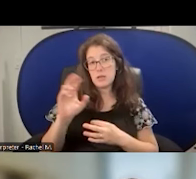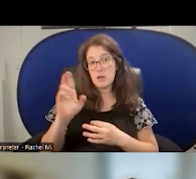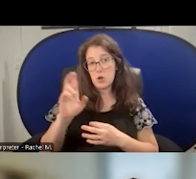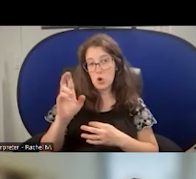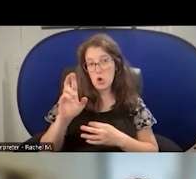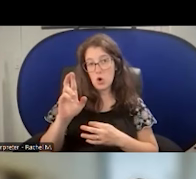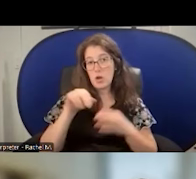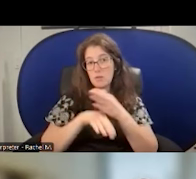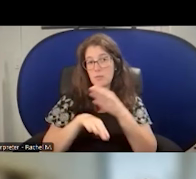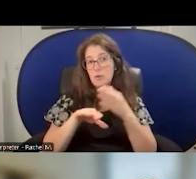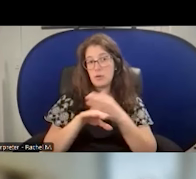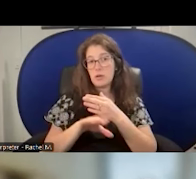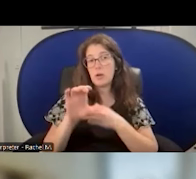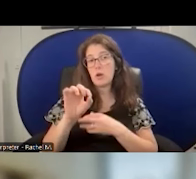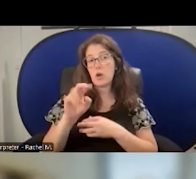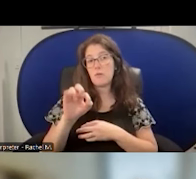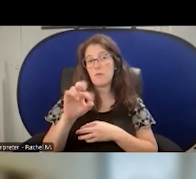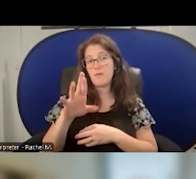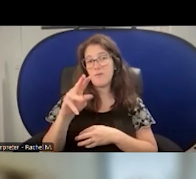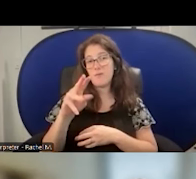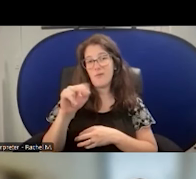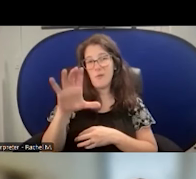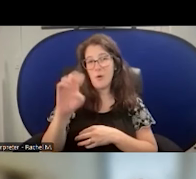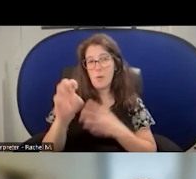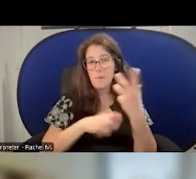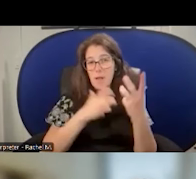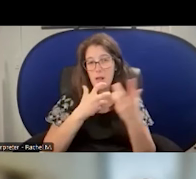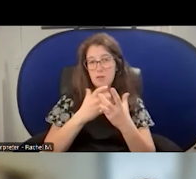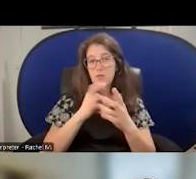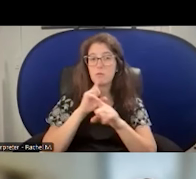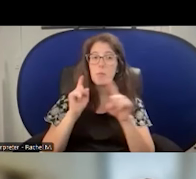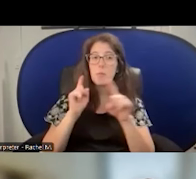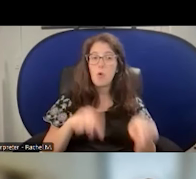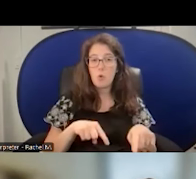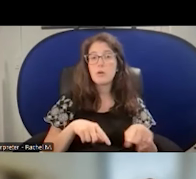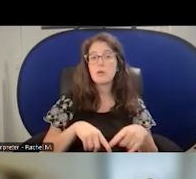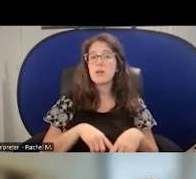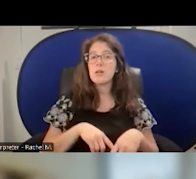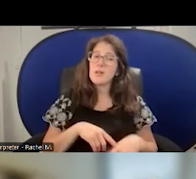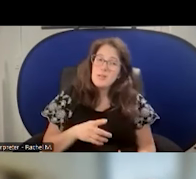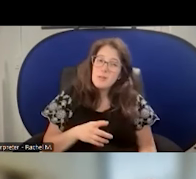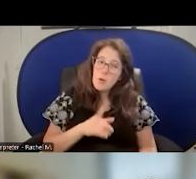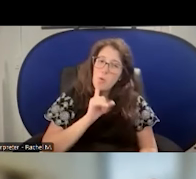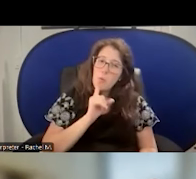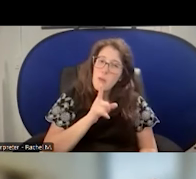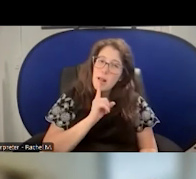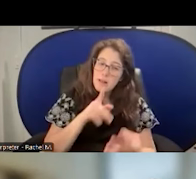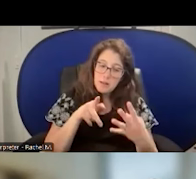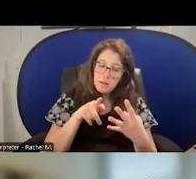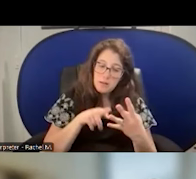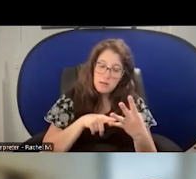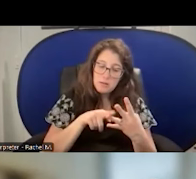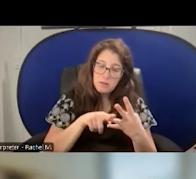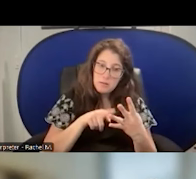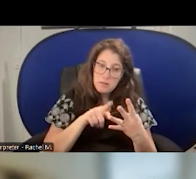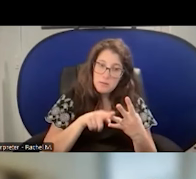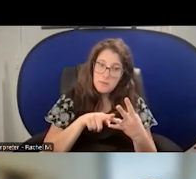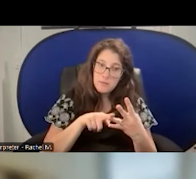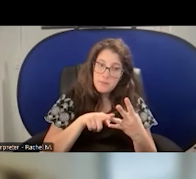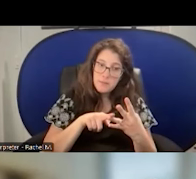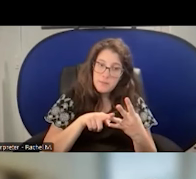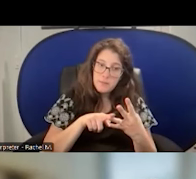which stands for Accessibility Conformance Report. Now, technically, the VPAT is the